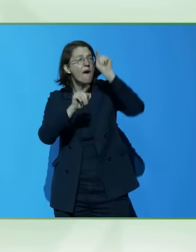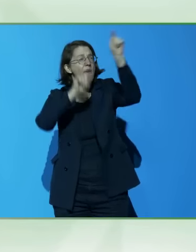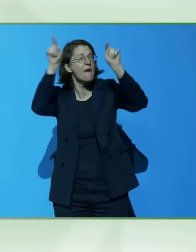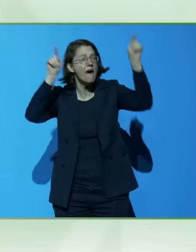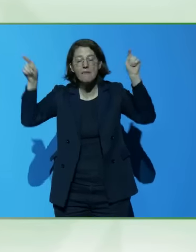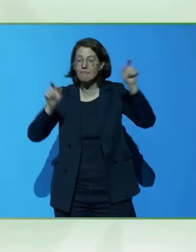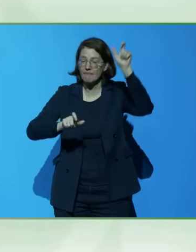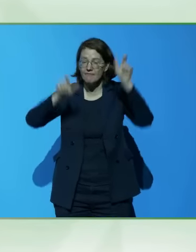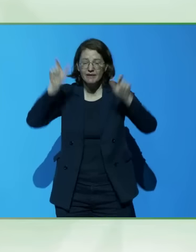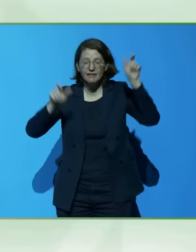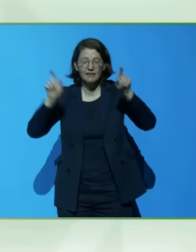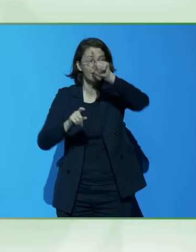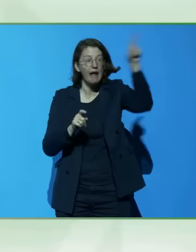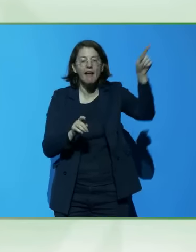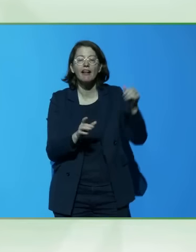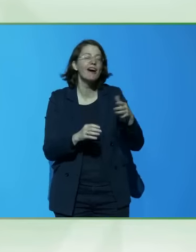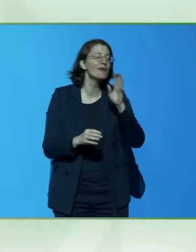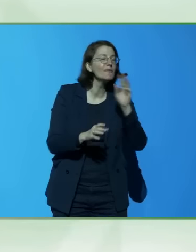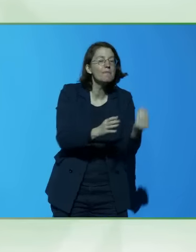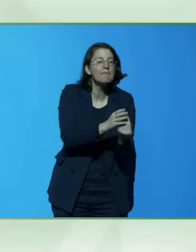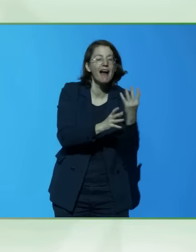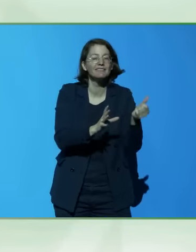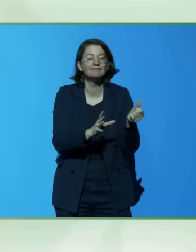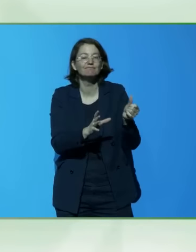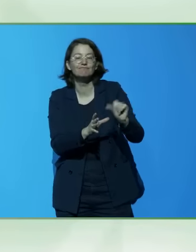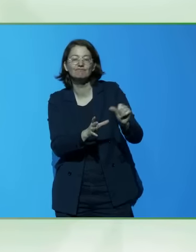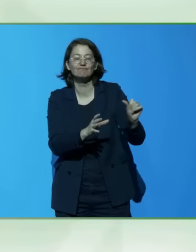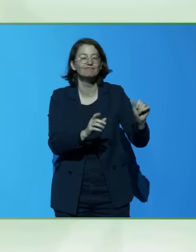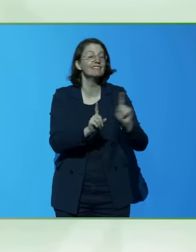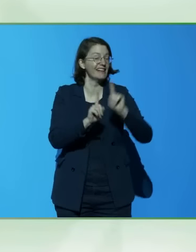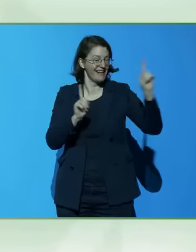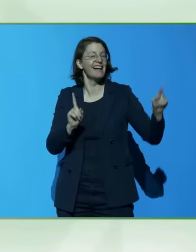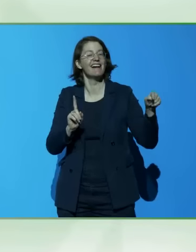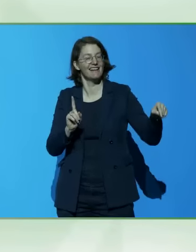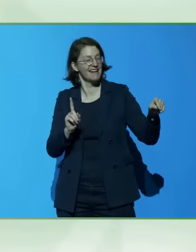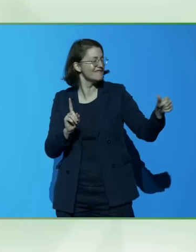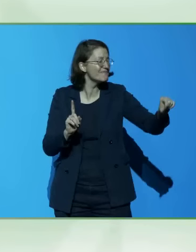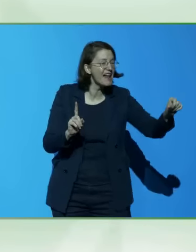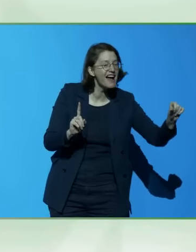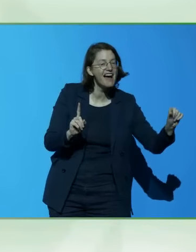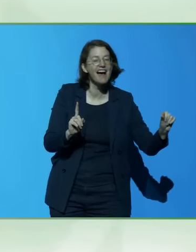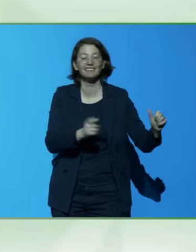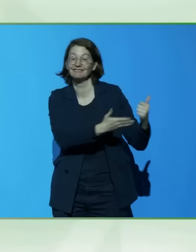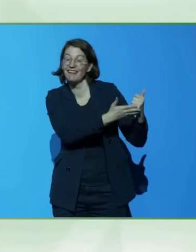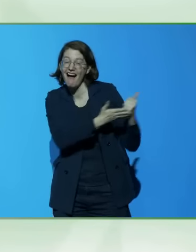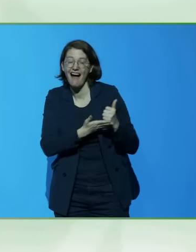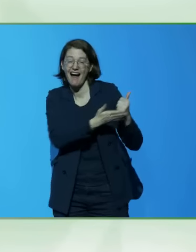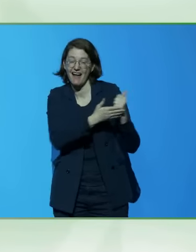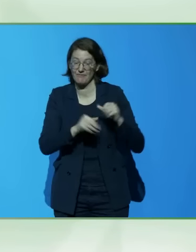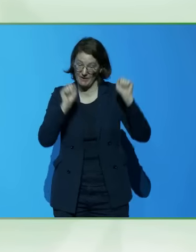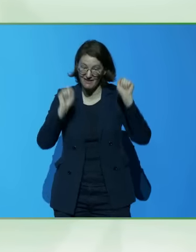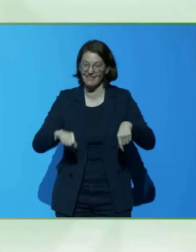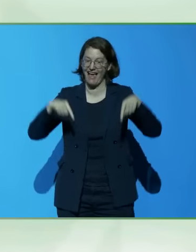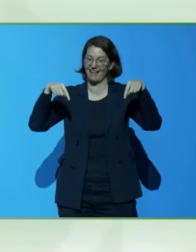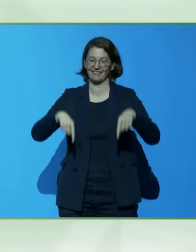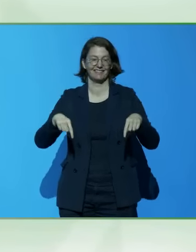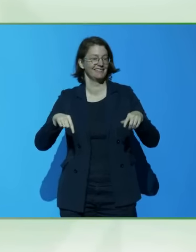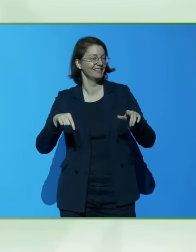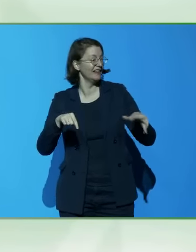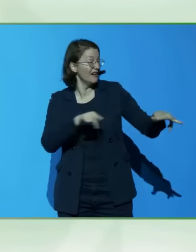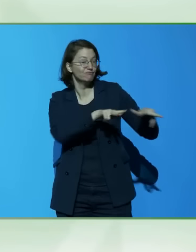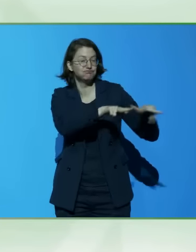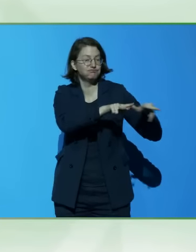roles. There are mentors, there are colleagues who are perhaps answering your emails, doing your work. There's a whole